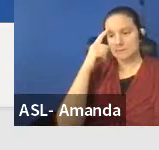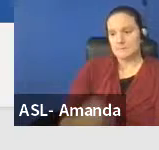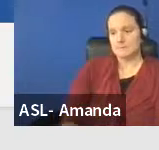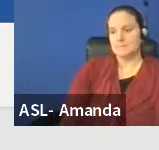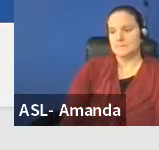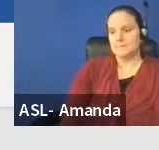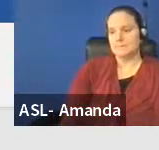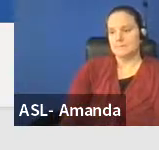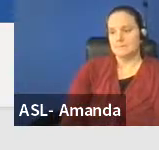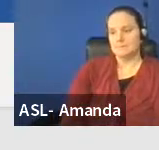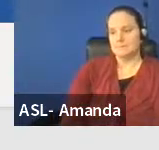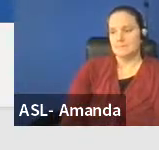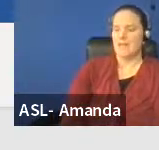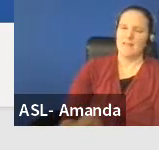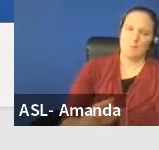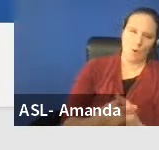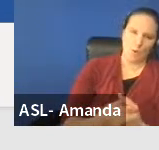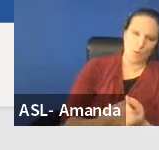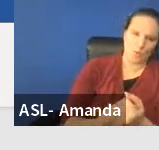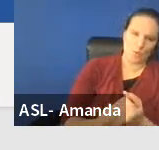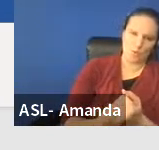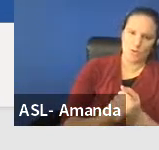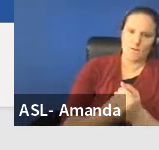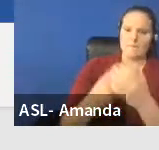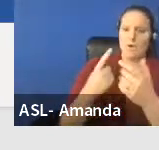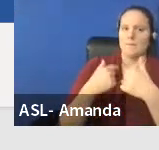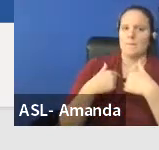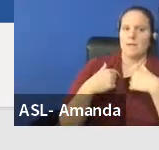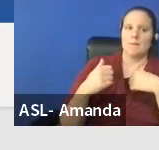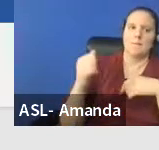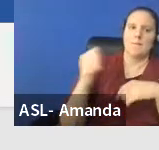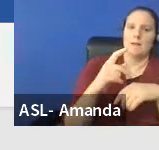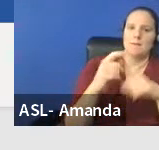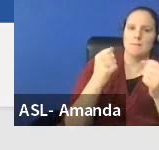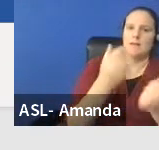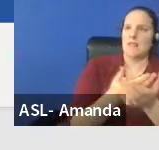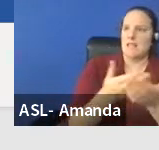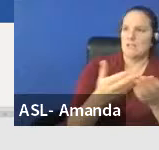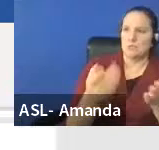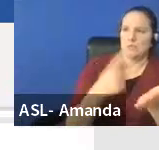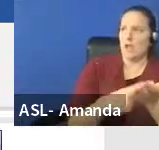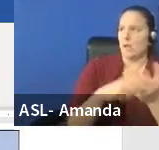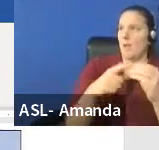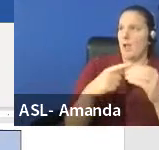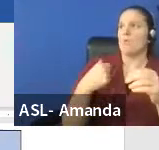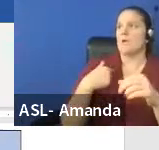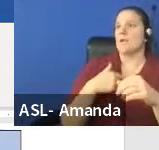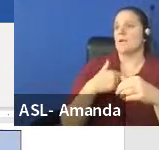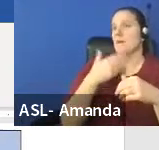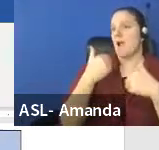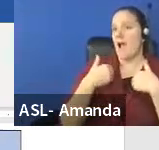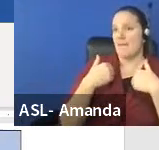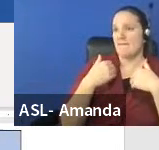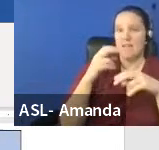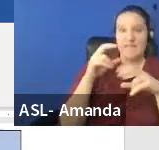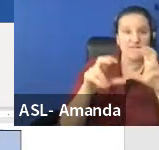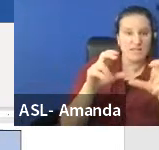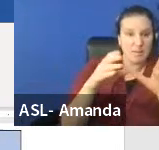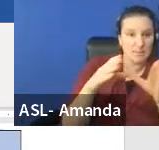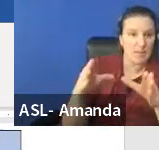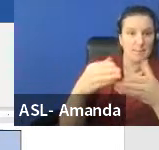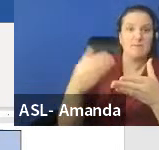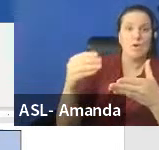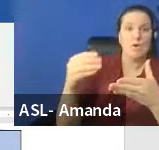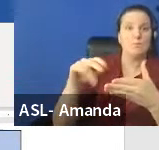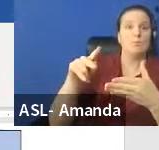Yeah, I think it's a little both and, right? So to me, it gets back to a lot of the stuff we're talking about. We better have an investment plan before the project